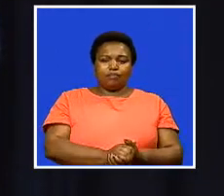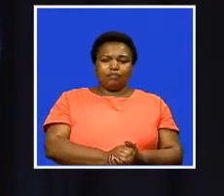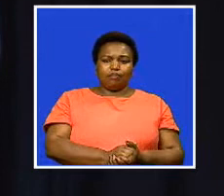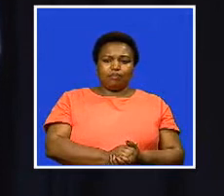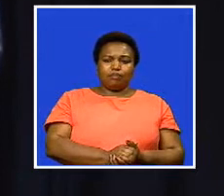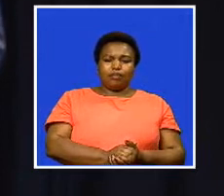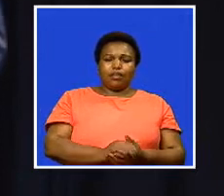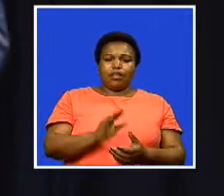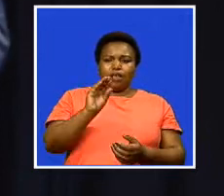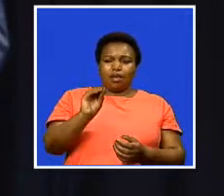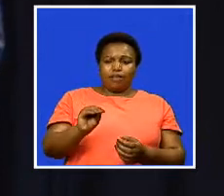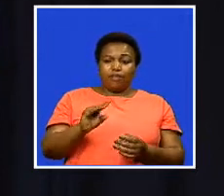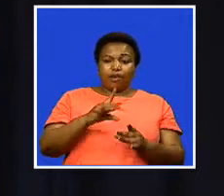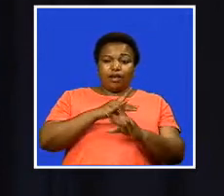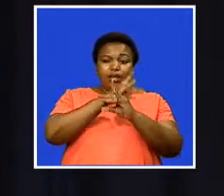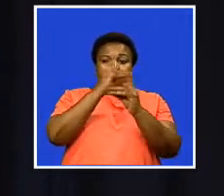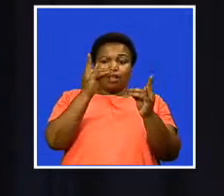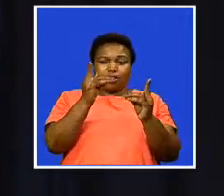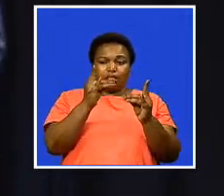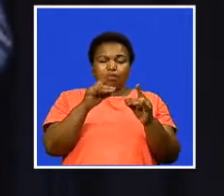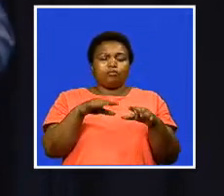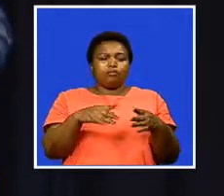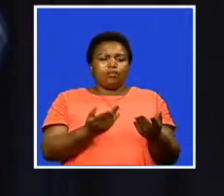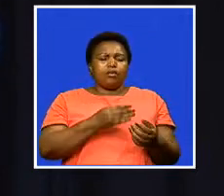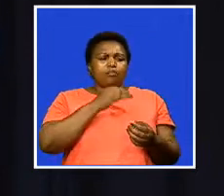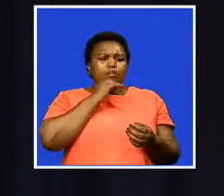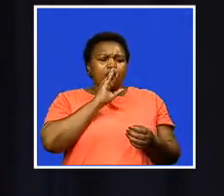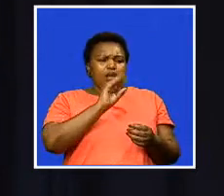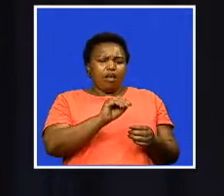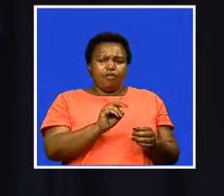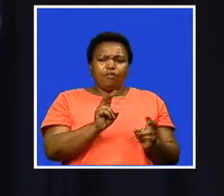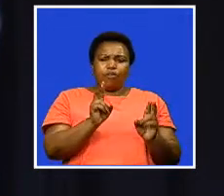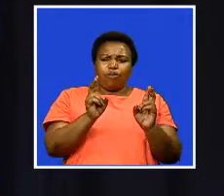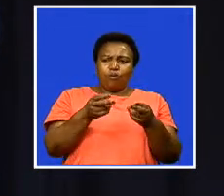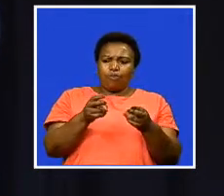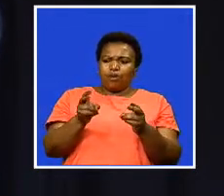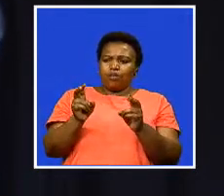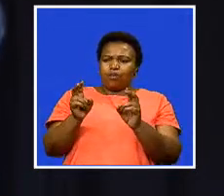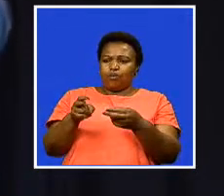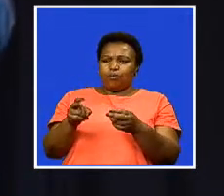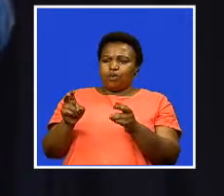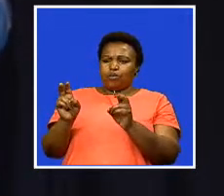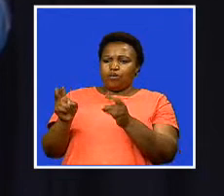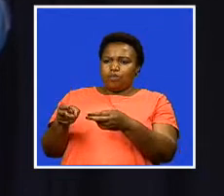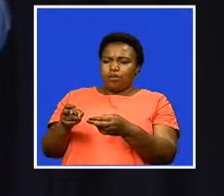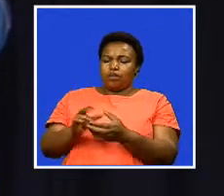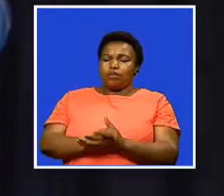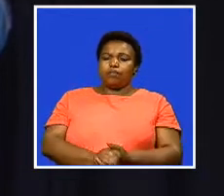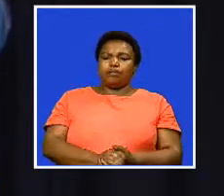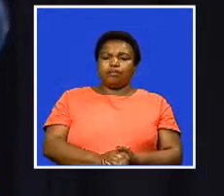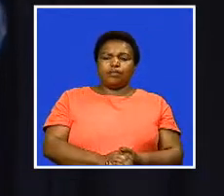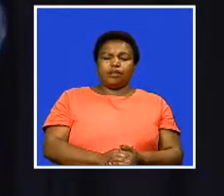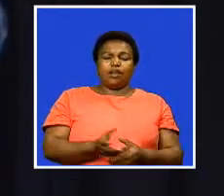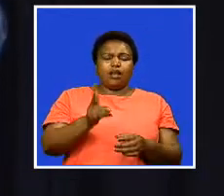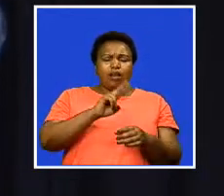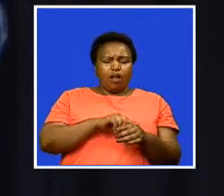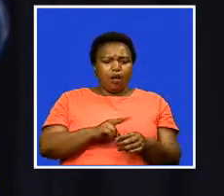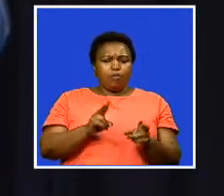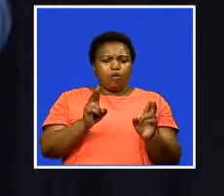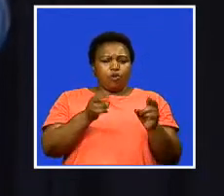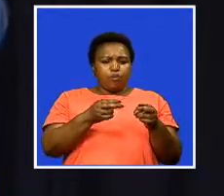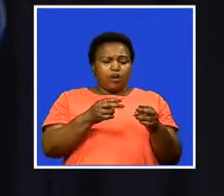ga health emakomiti akhona bese kuba nemakomiti laka langa la ka Finland ndunankulu